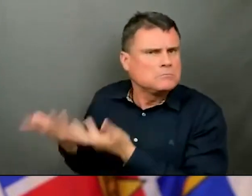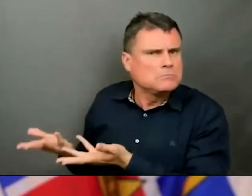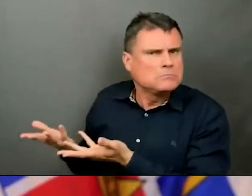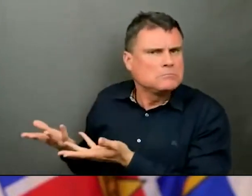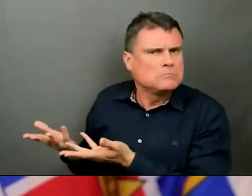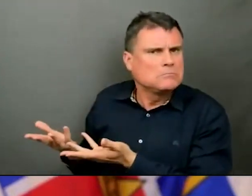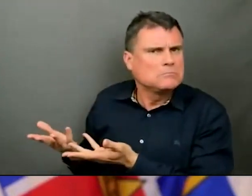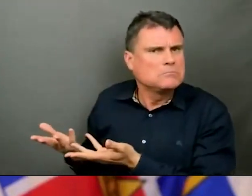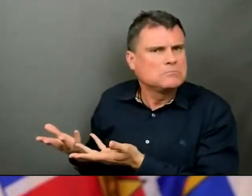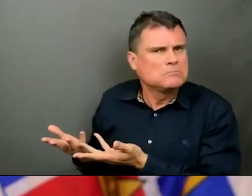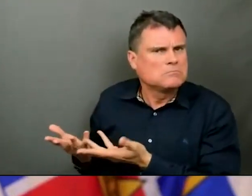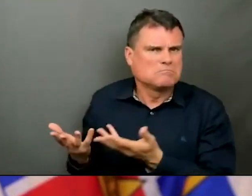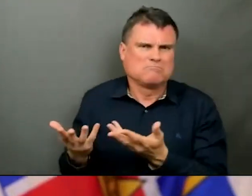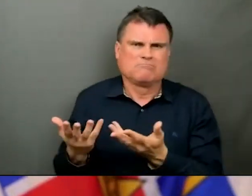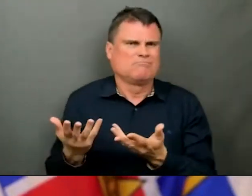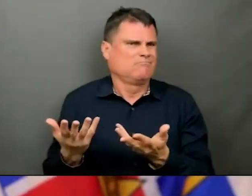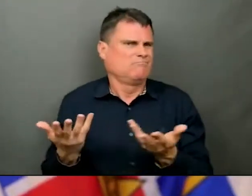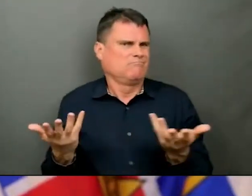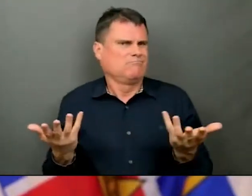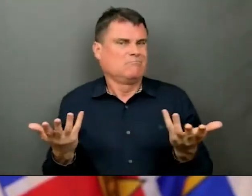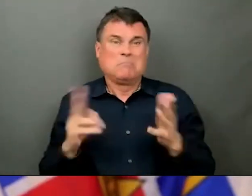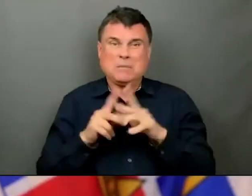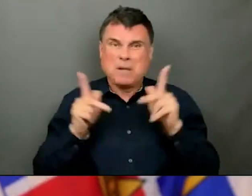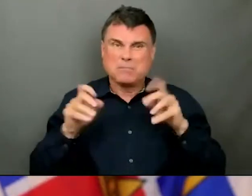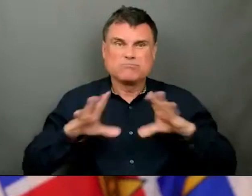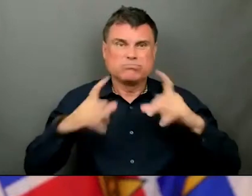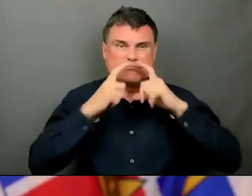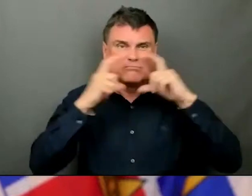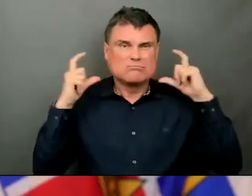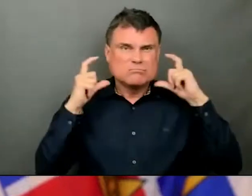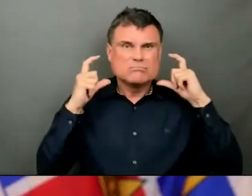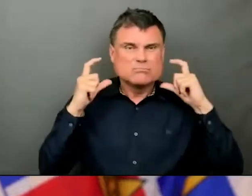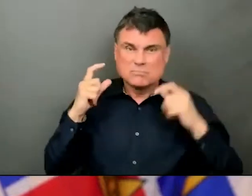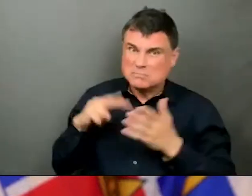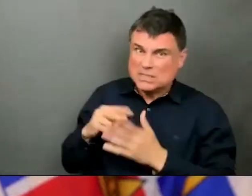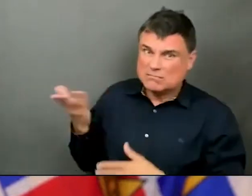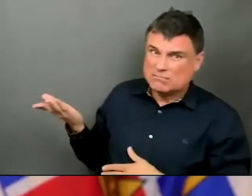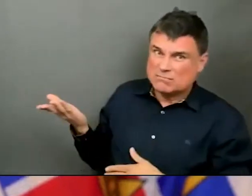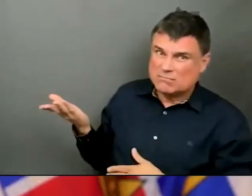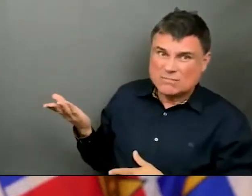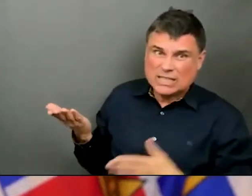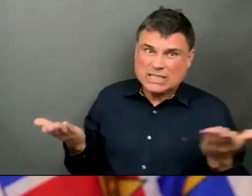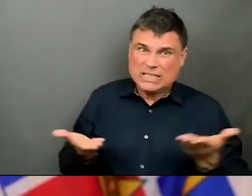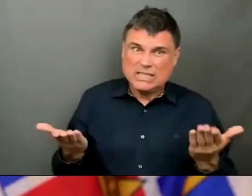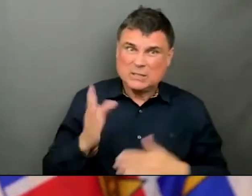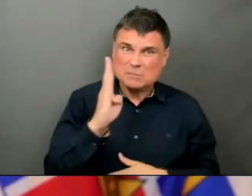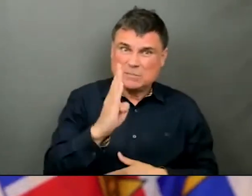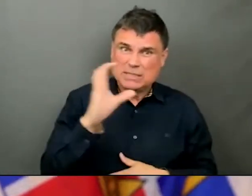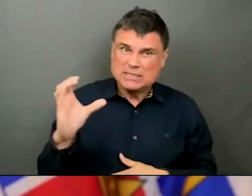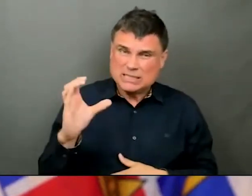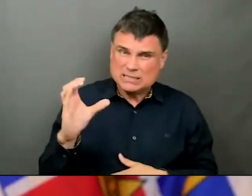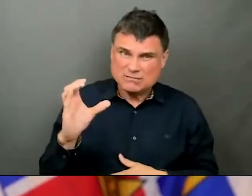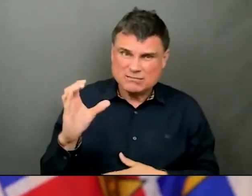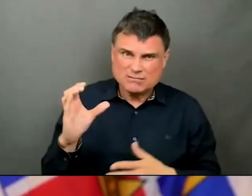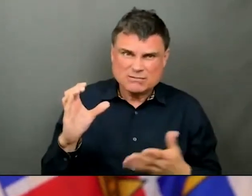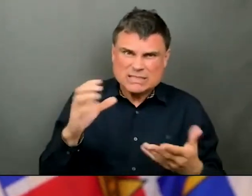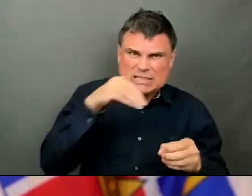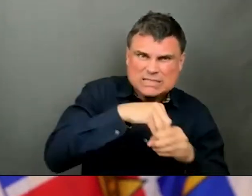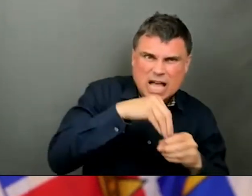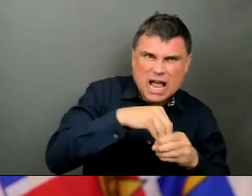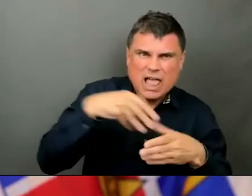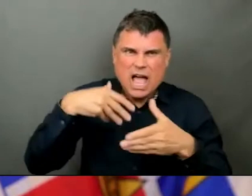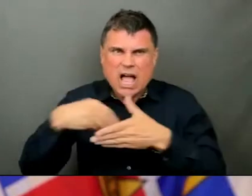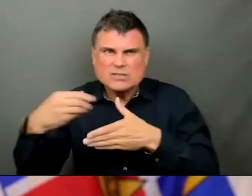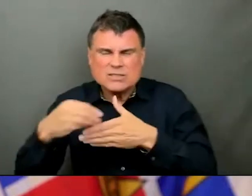here in BC, but when can we expect guidance like that here in British Columbia about mask wearing inside and outside? What percentage